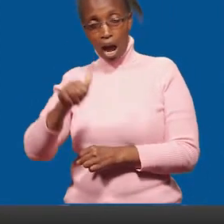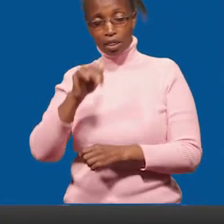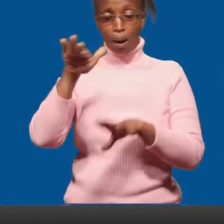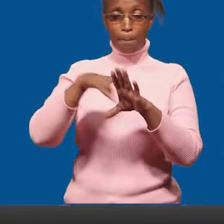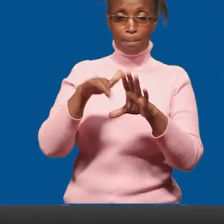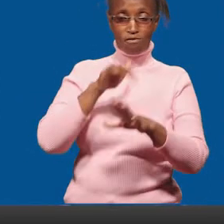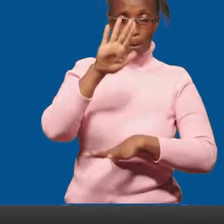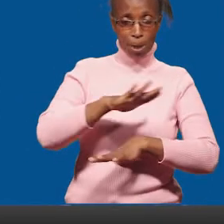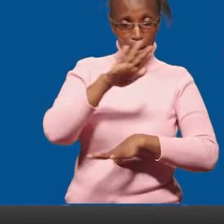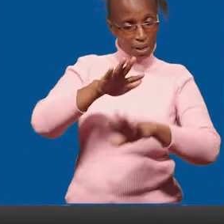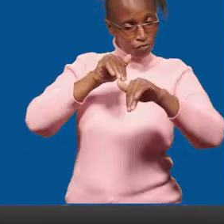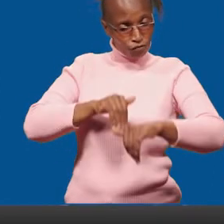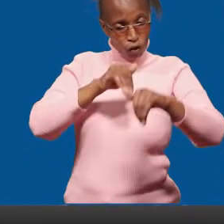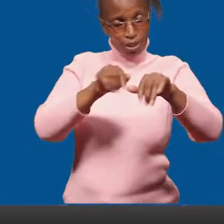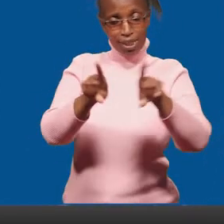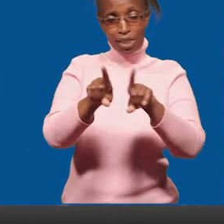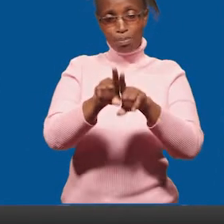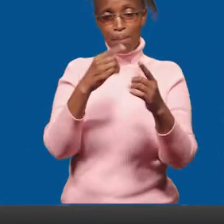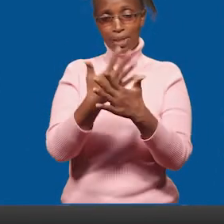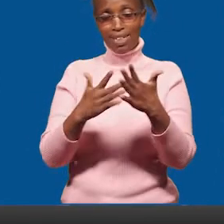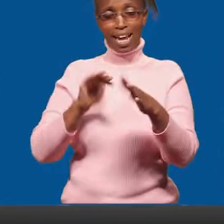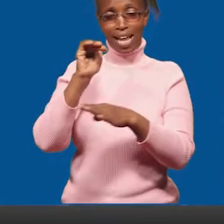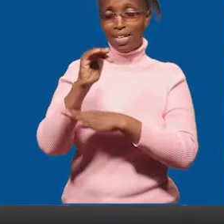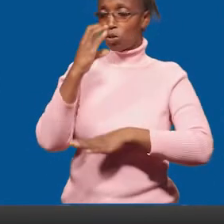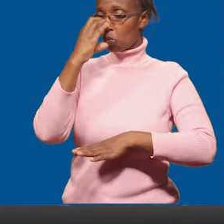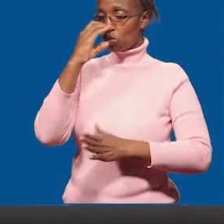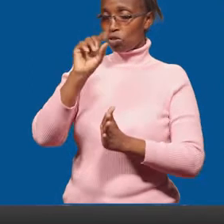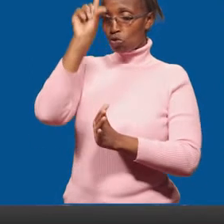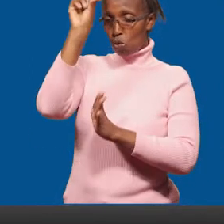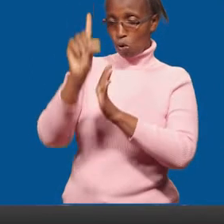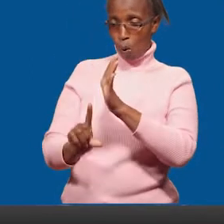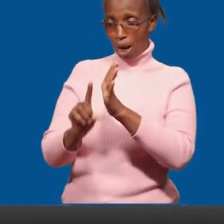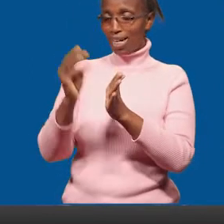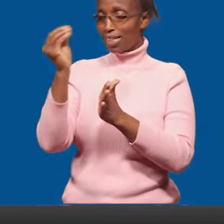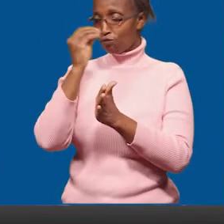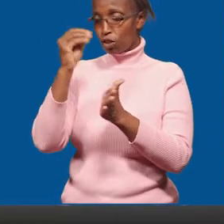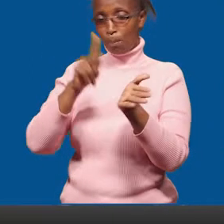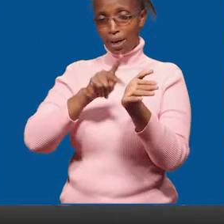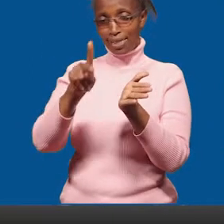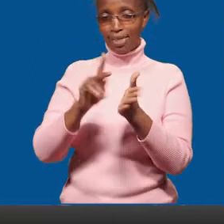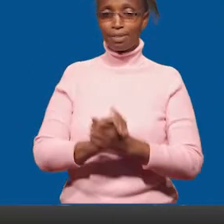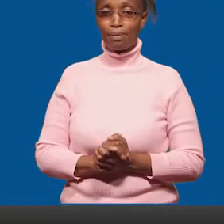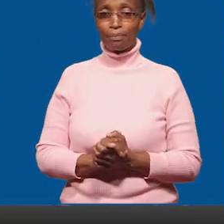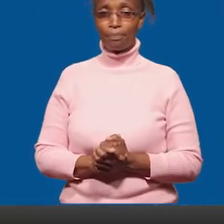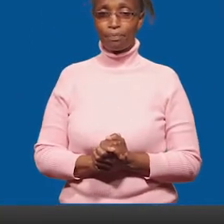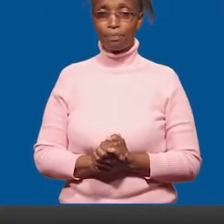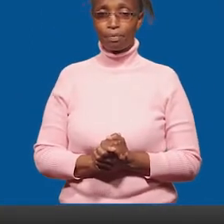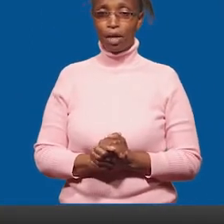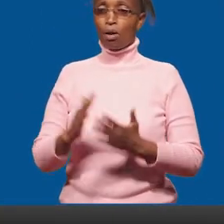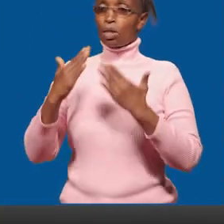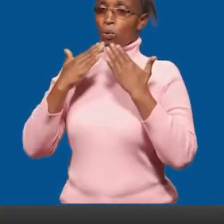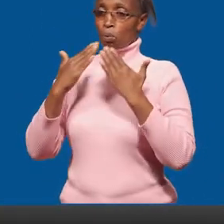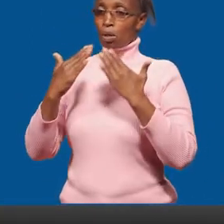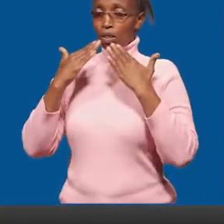Wabunge wengine wakifuata mkondo huo huo wa kumtaka Rais William Ruto kushusha gharama ya maisha na kuimarisha uchumi wa taifa. I want